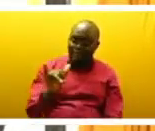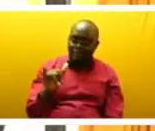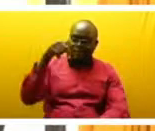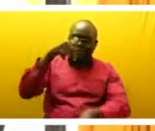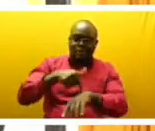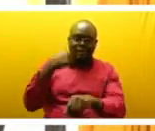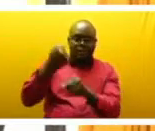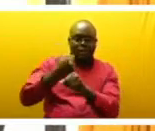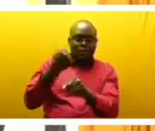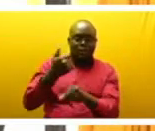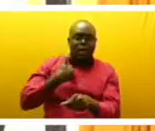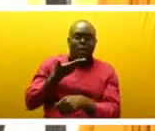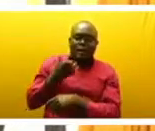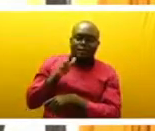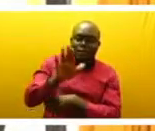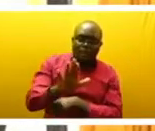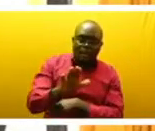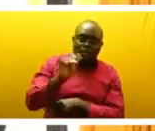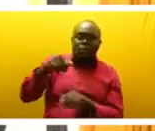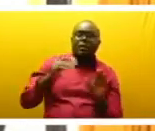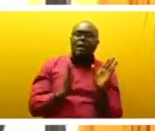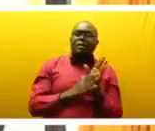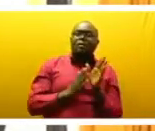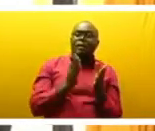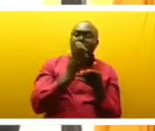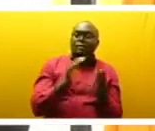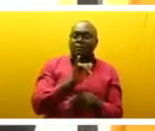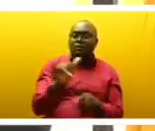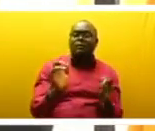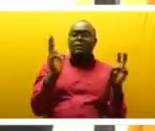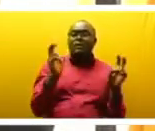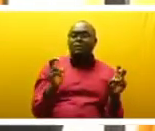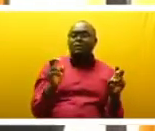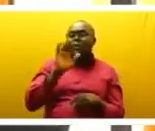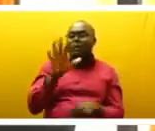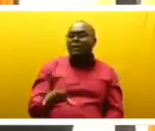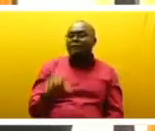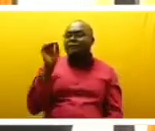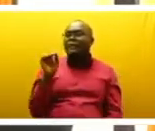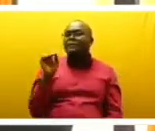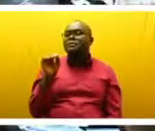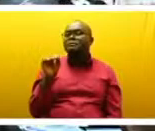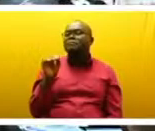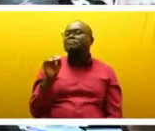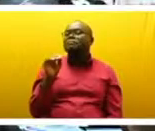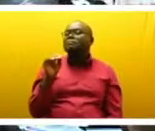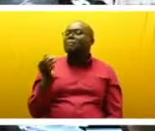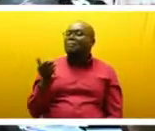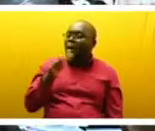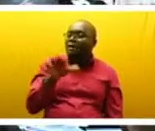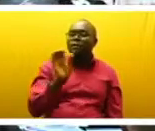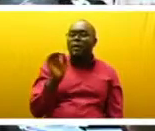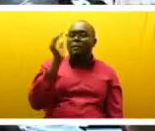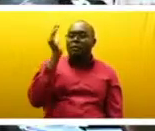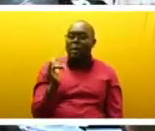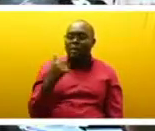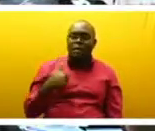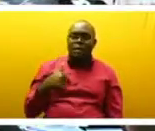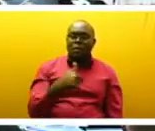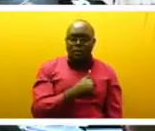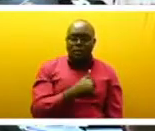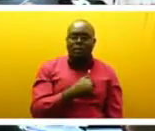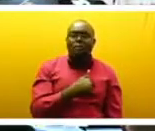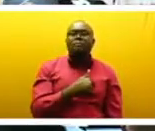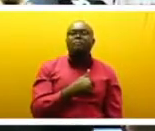be doing our response, we can comment on some of those issues. We never filed a rejoinder to them because we were the ones who